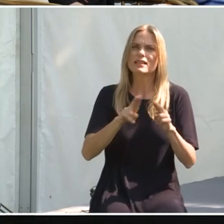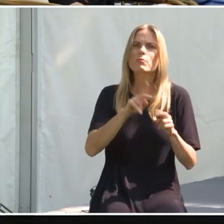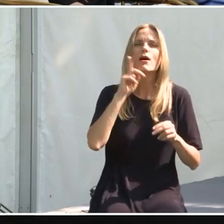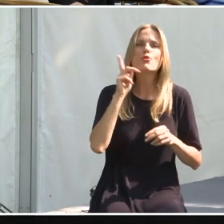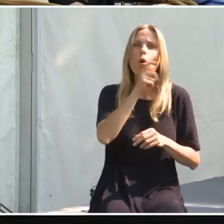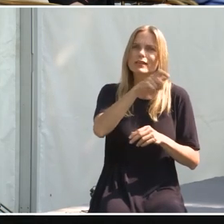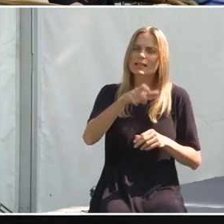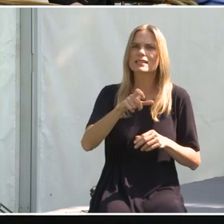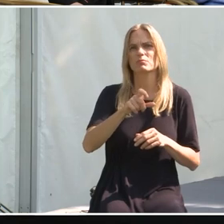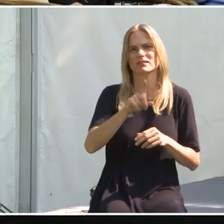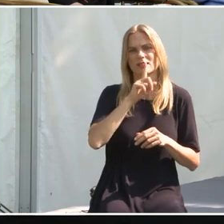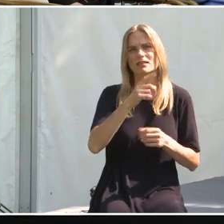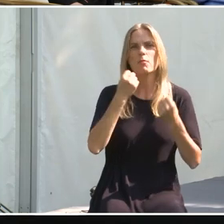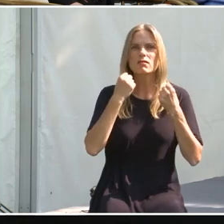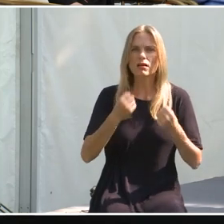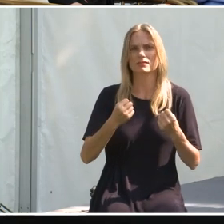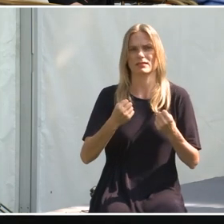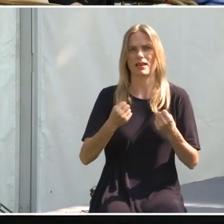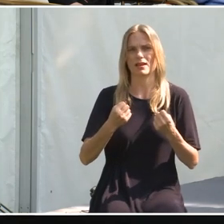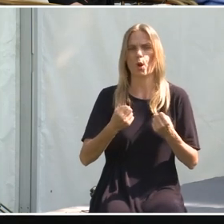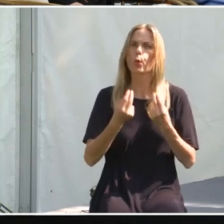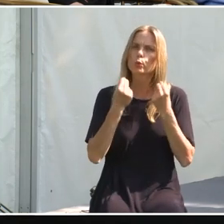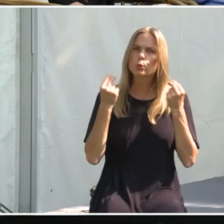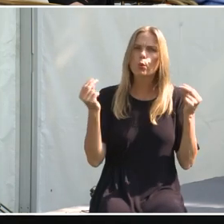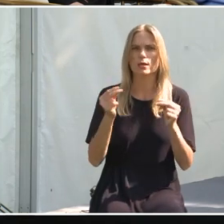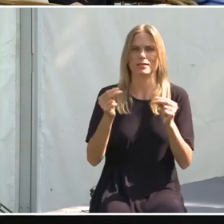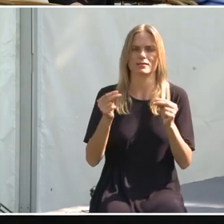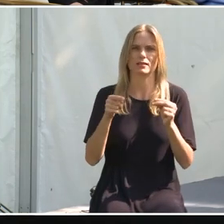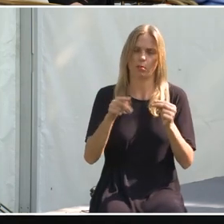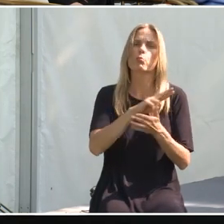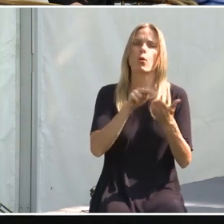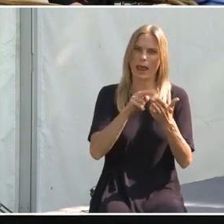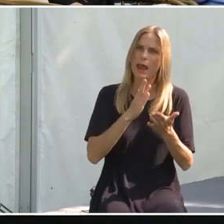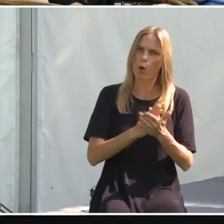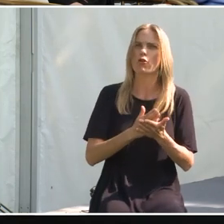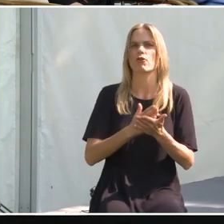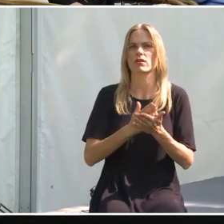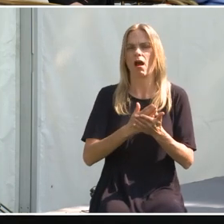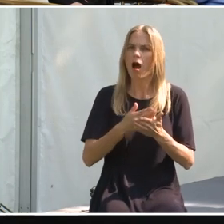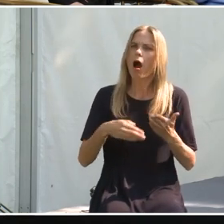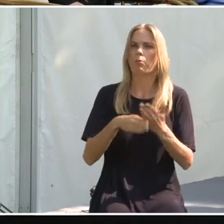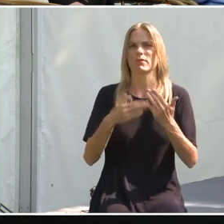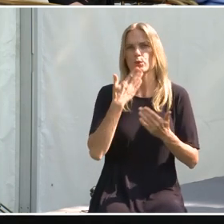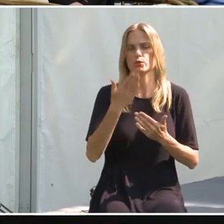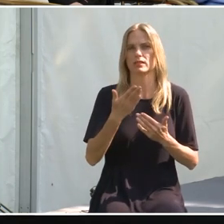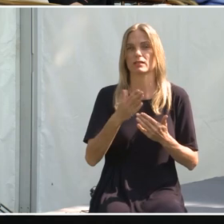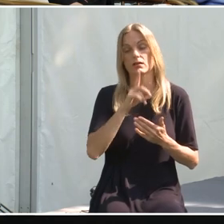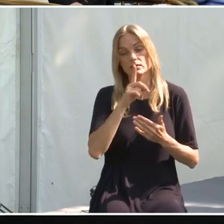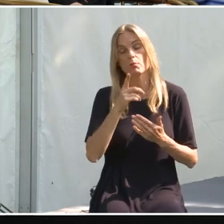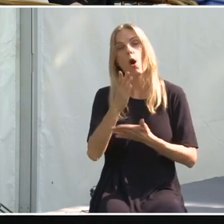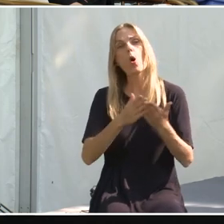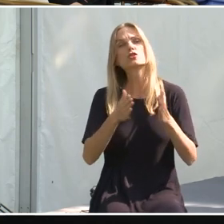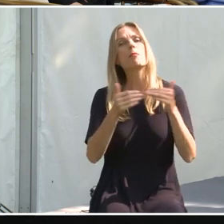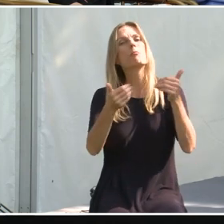and admit that they have a problem and ask for help. I feel like this comes also in some families. And I